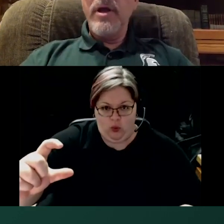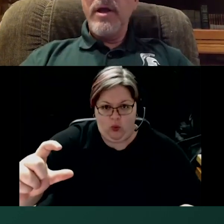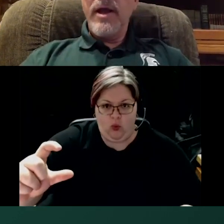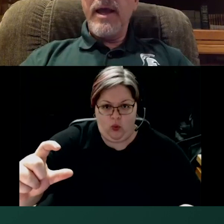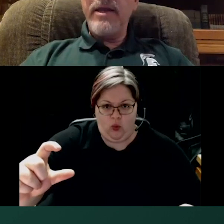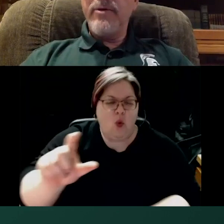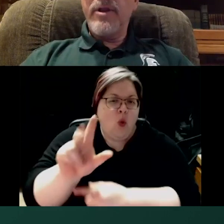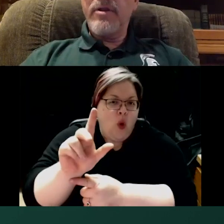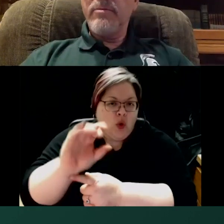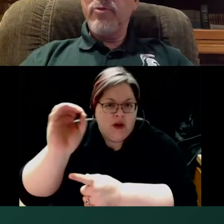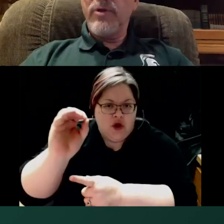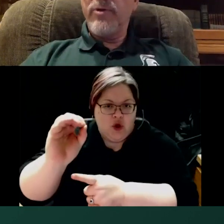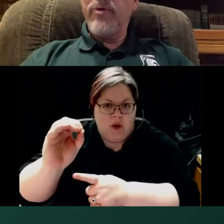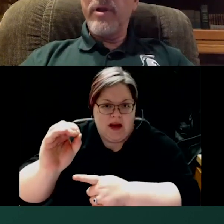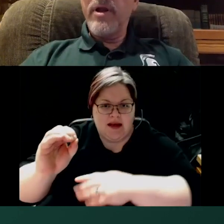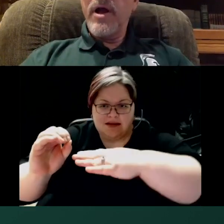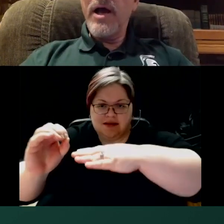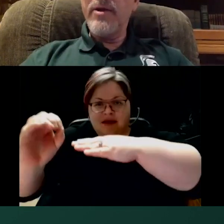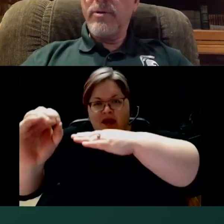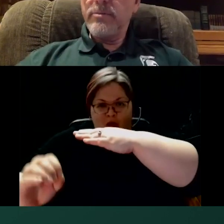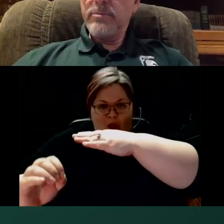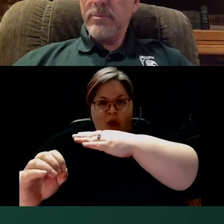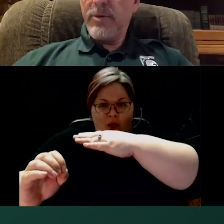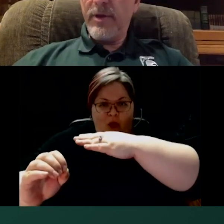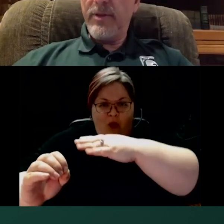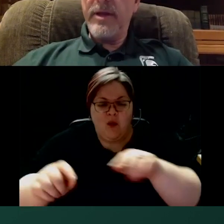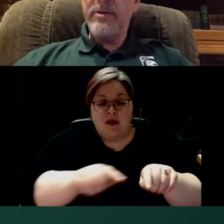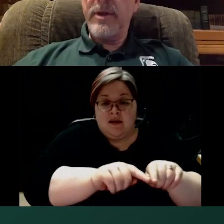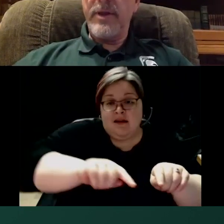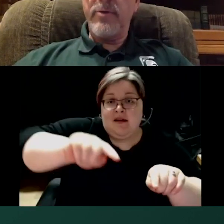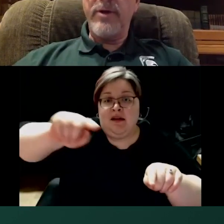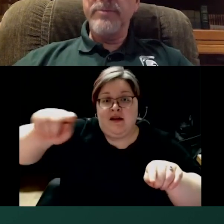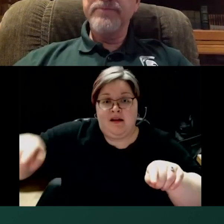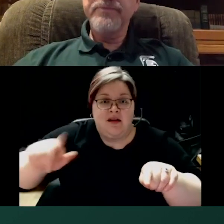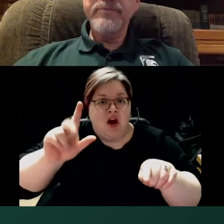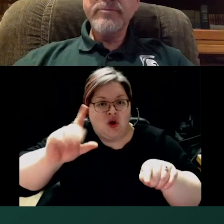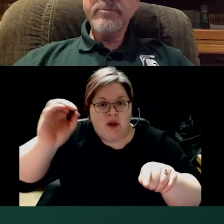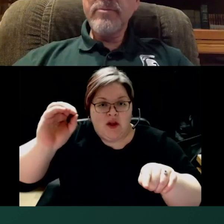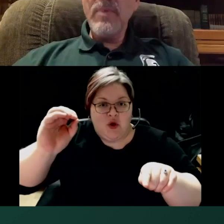below. And here it's 23 degrees higher than the equator.